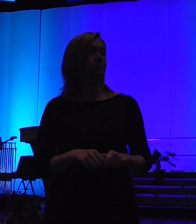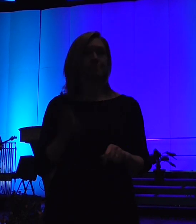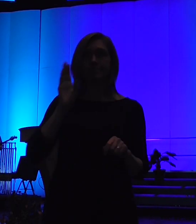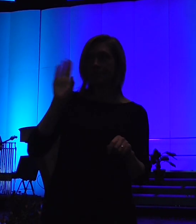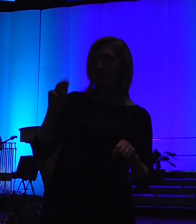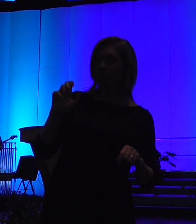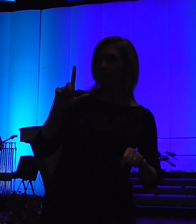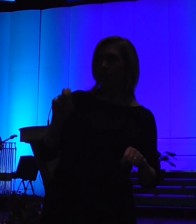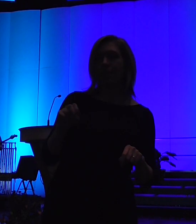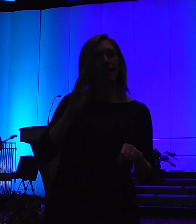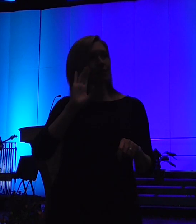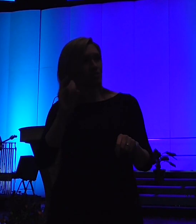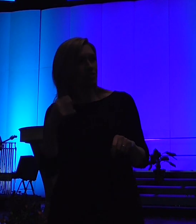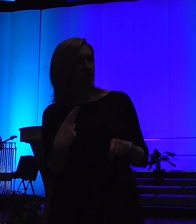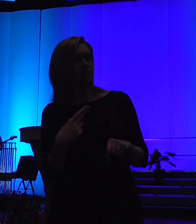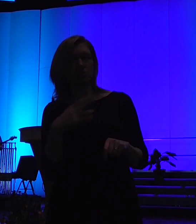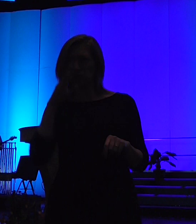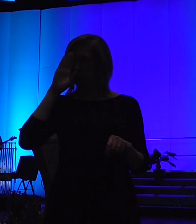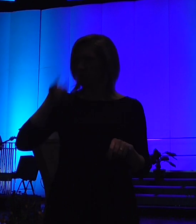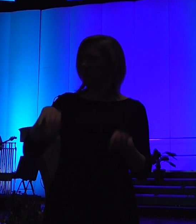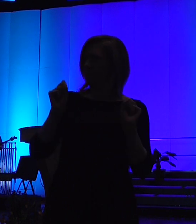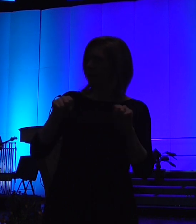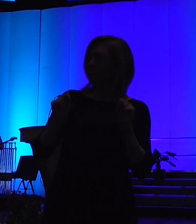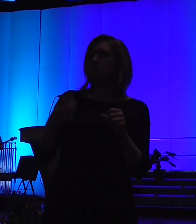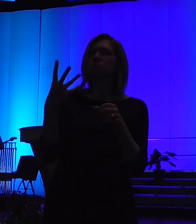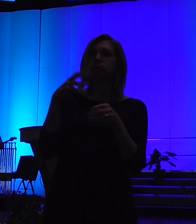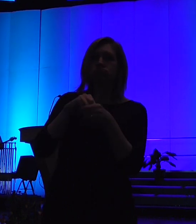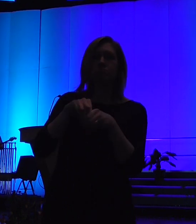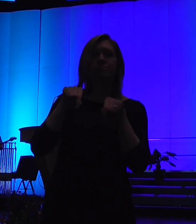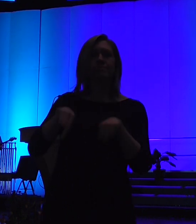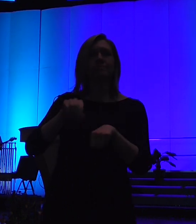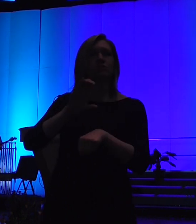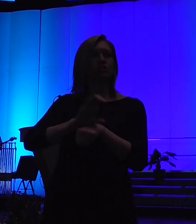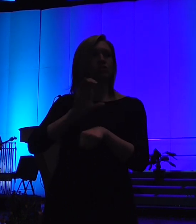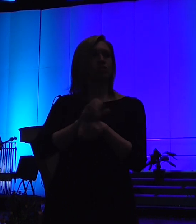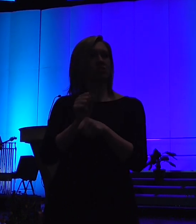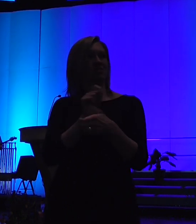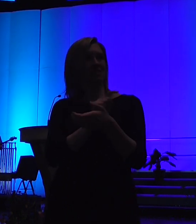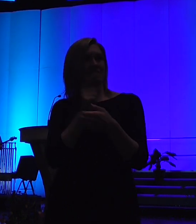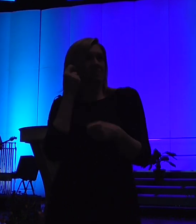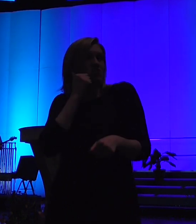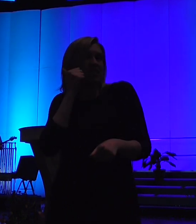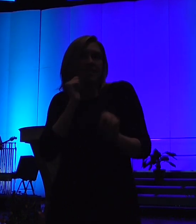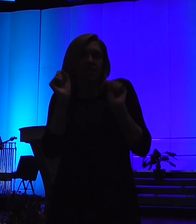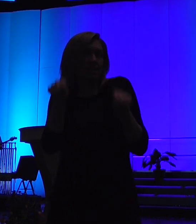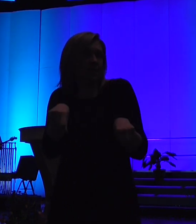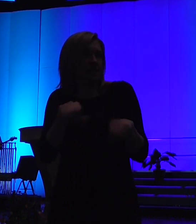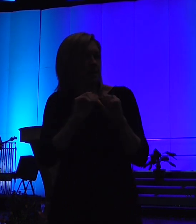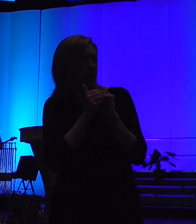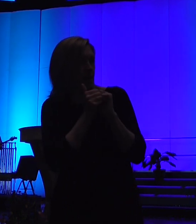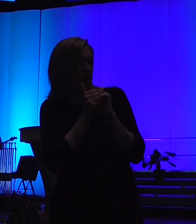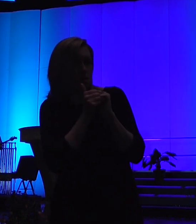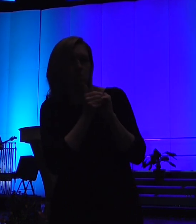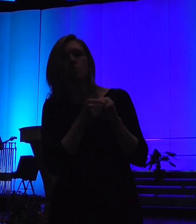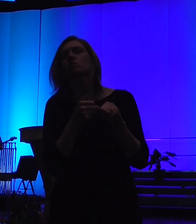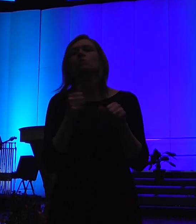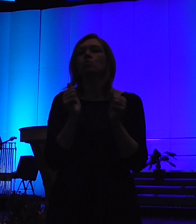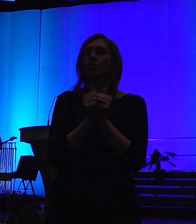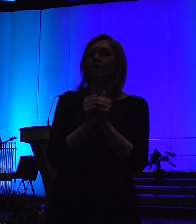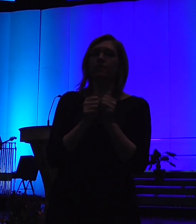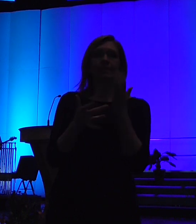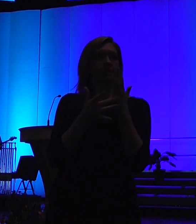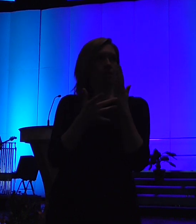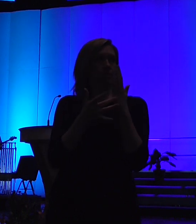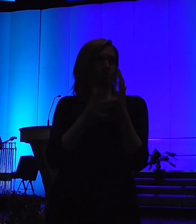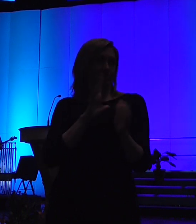Hey, Michelle. Hey, Josh. Hey, did you know it is possible to participate with Mile High Church every day? Really? How do people do that? It's through the wonders